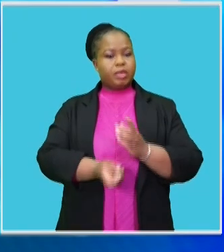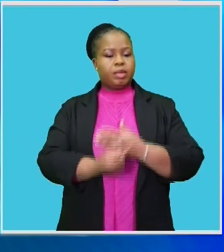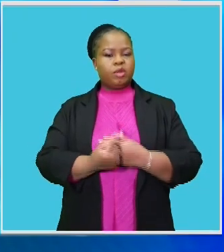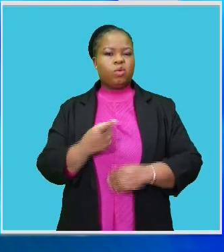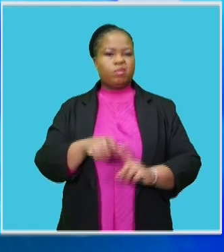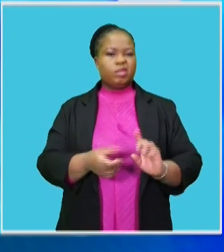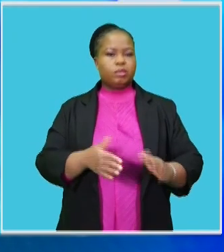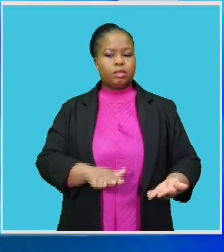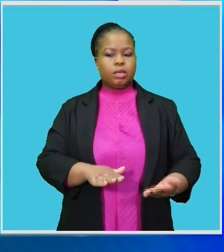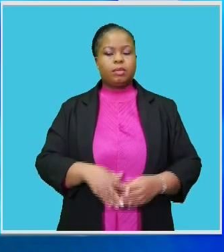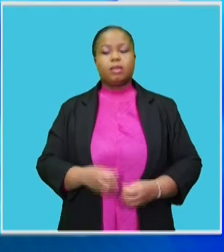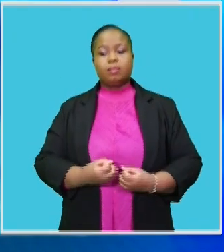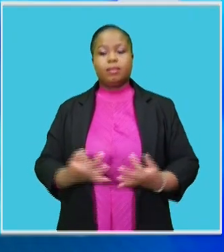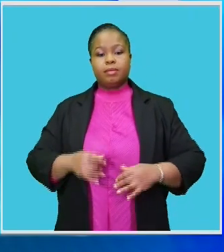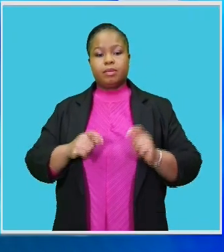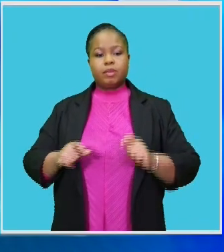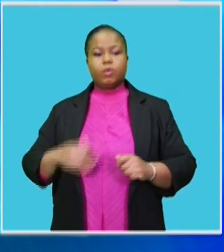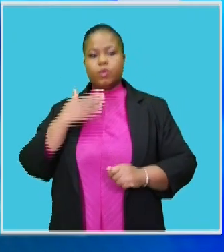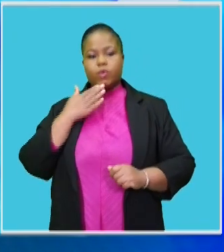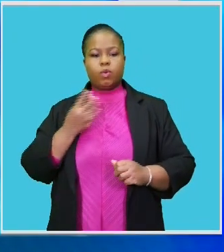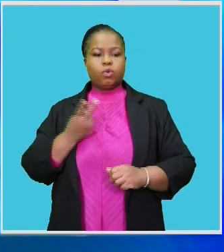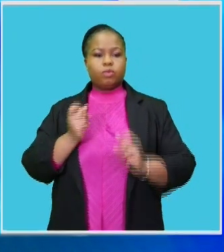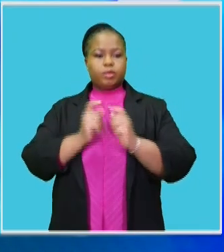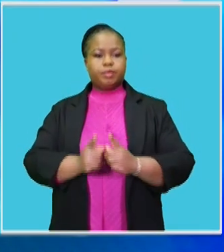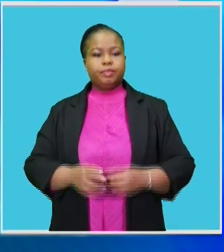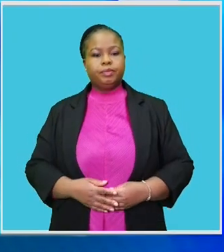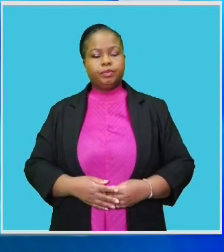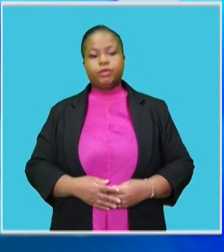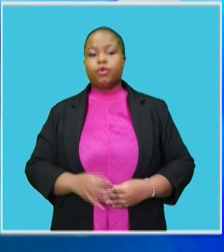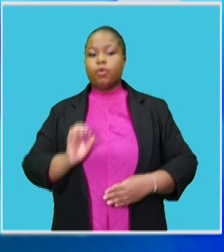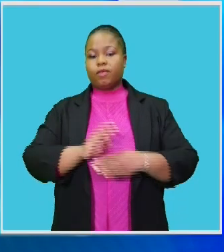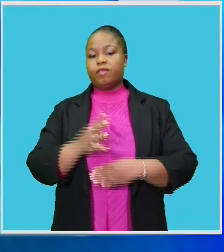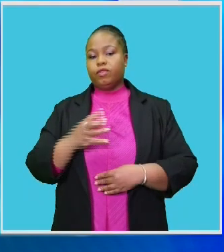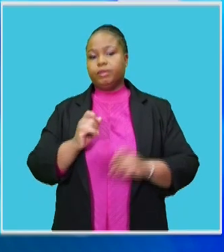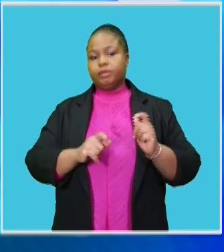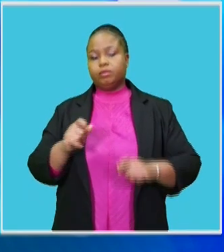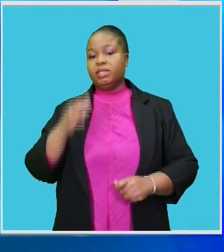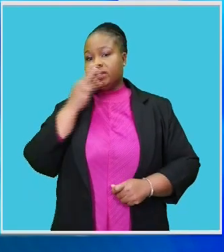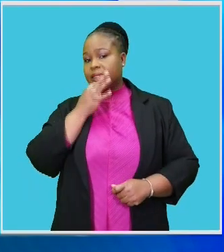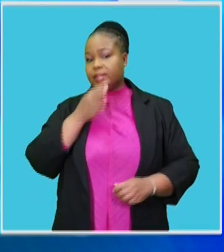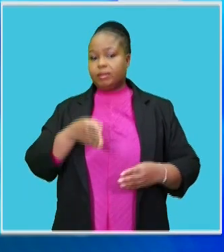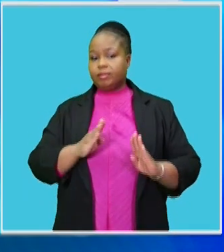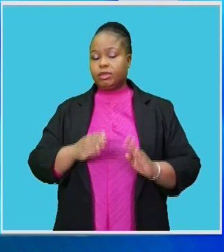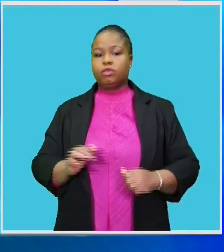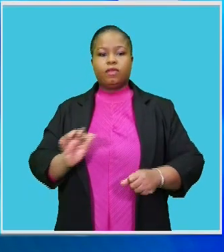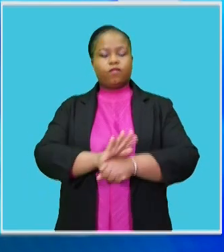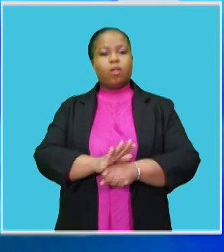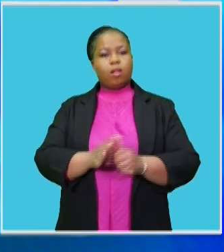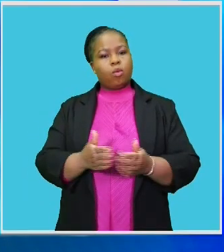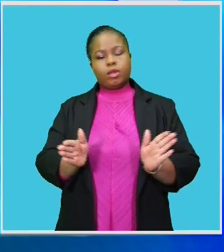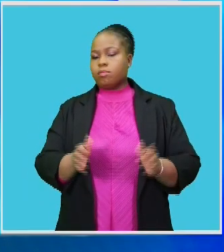umntu omnye kwaye lwenzakalisa abangaphezulu kwama-40. Umurero uthi le ndlela ayizukusebenza ngokupheleleyo